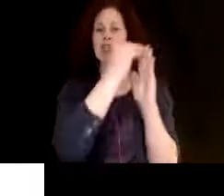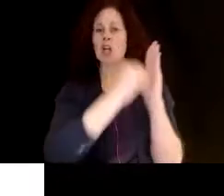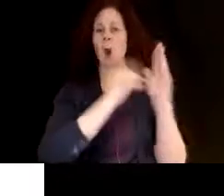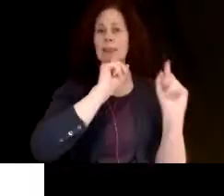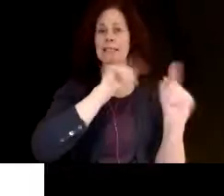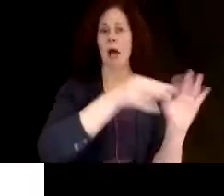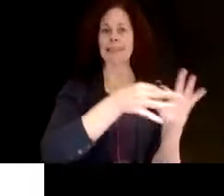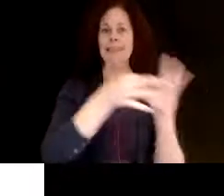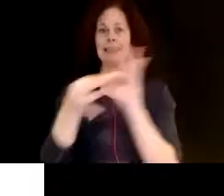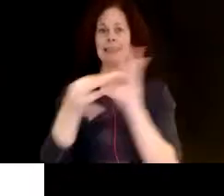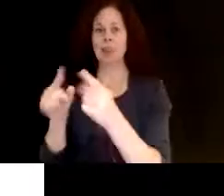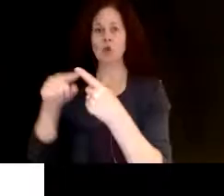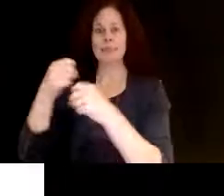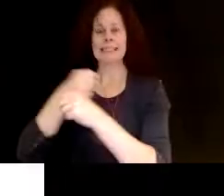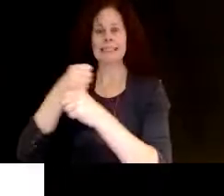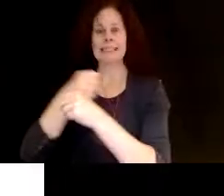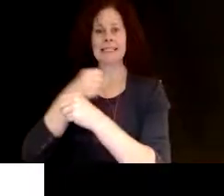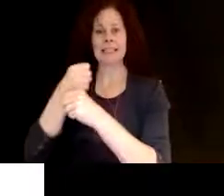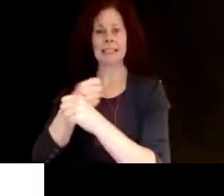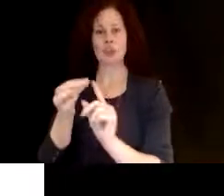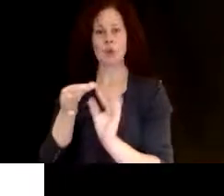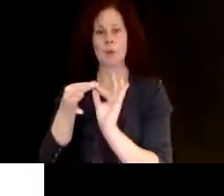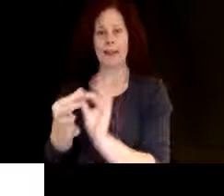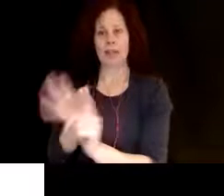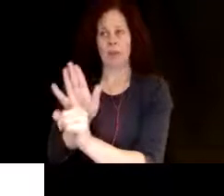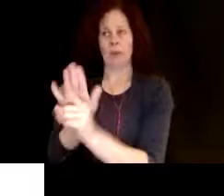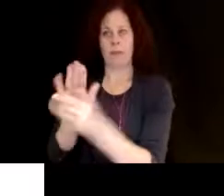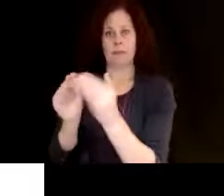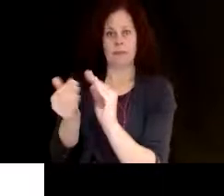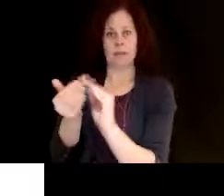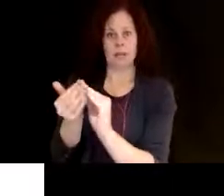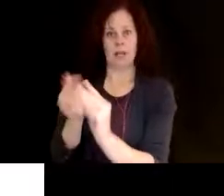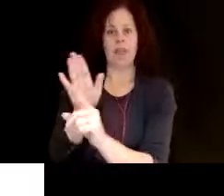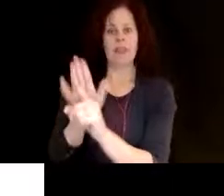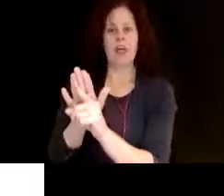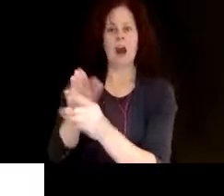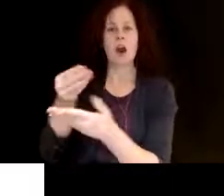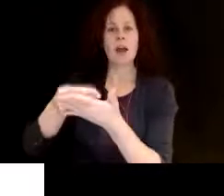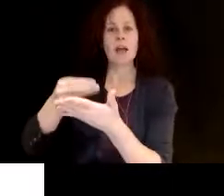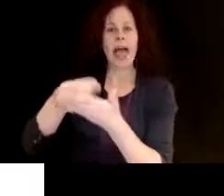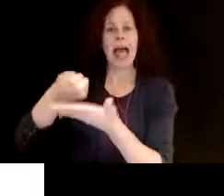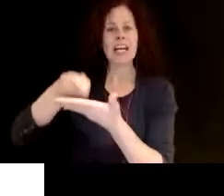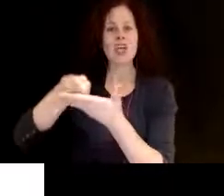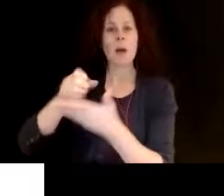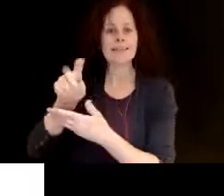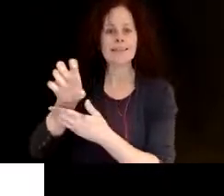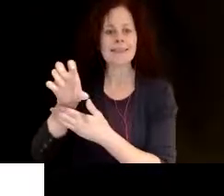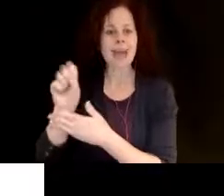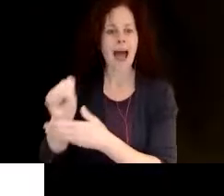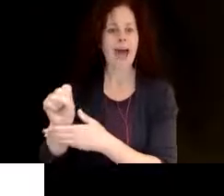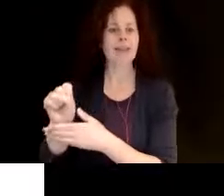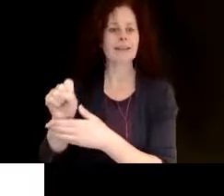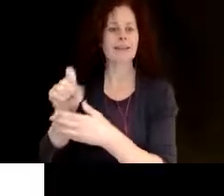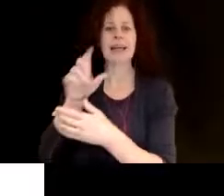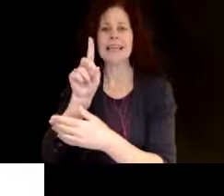about the municipality's aging population, socioeconomic status, their disability rate, and a potential tax base, which we kind of use